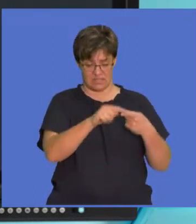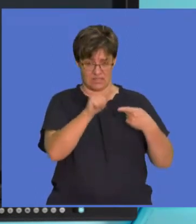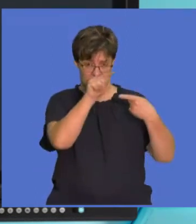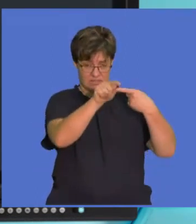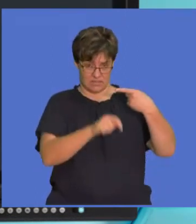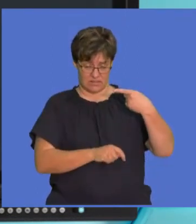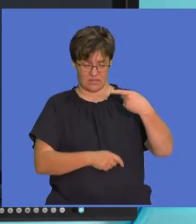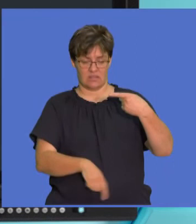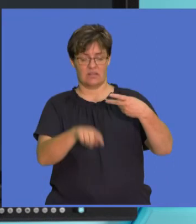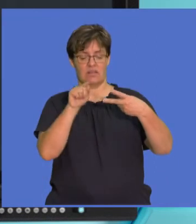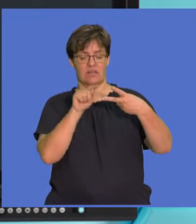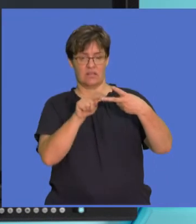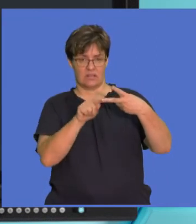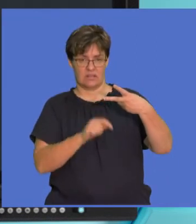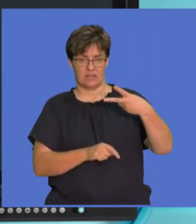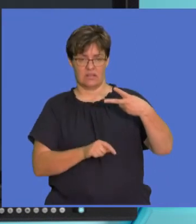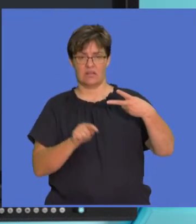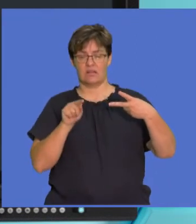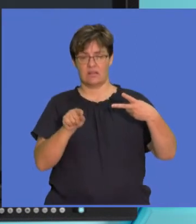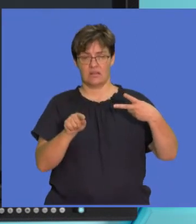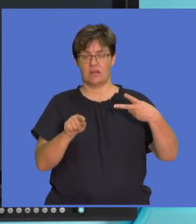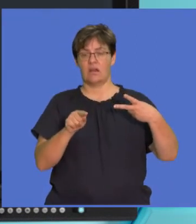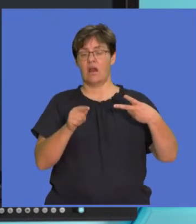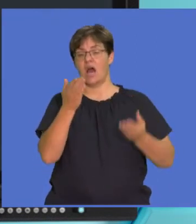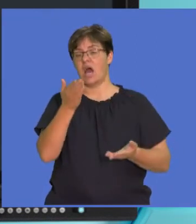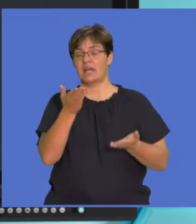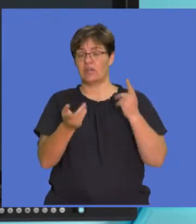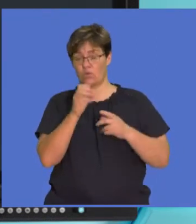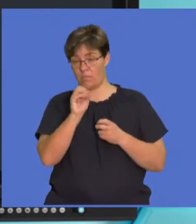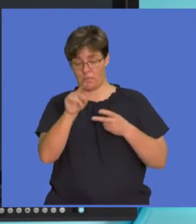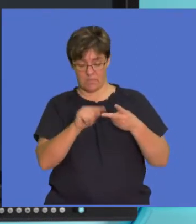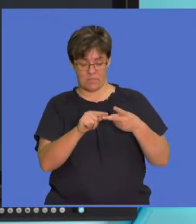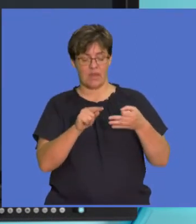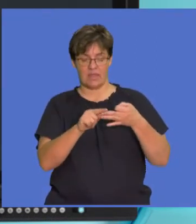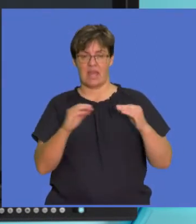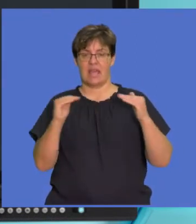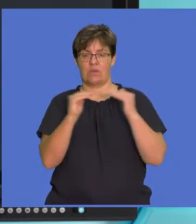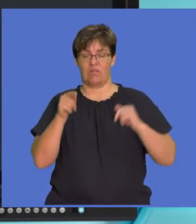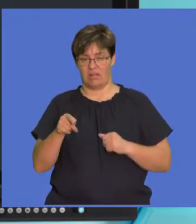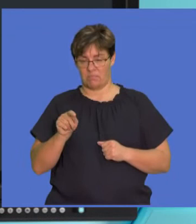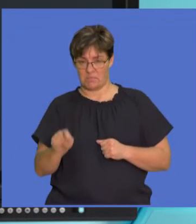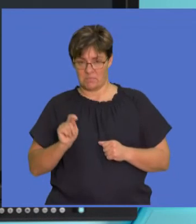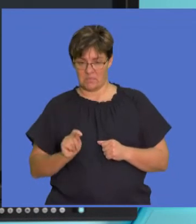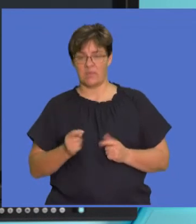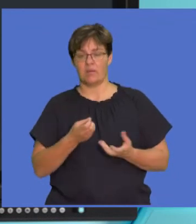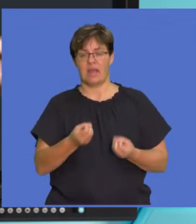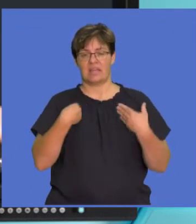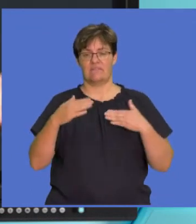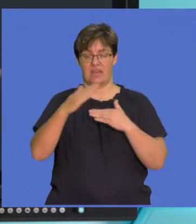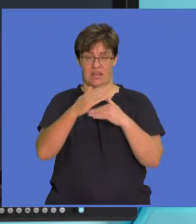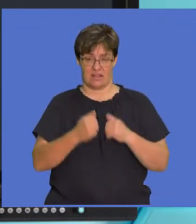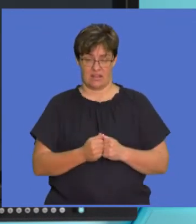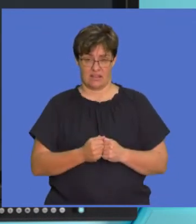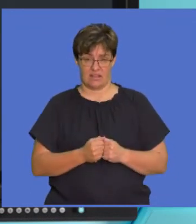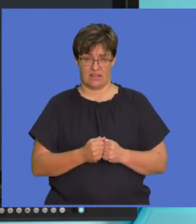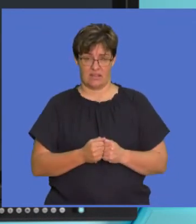second function or shift with whatever ratio you want to talk about, enter the given ratio, and then press equal sign. It